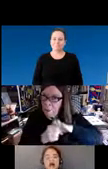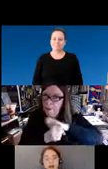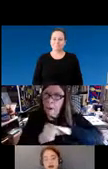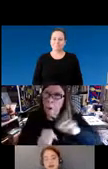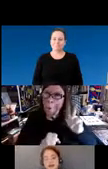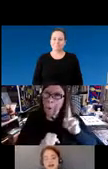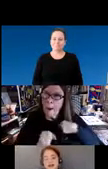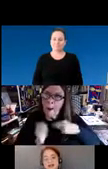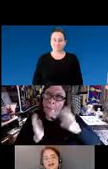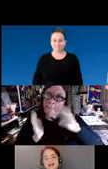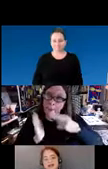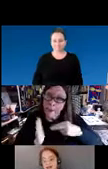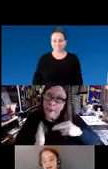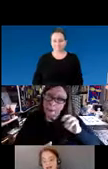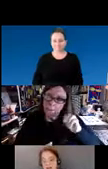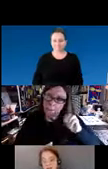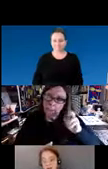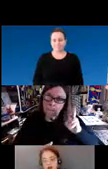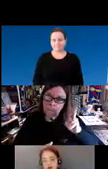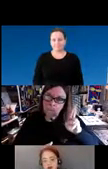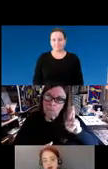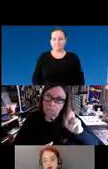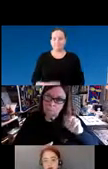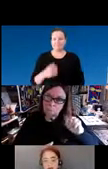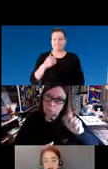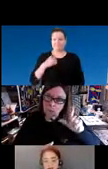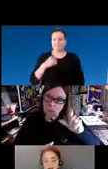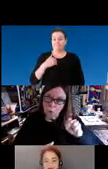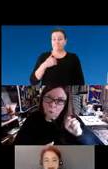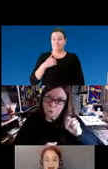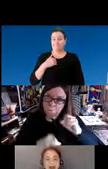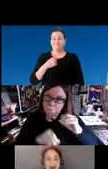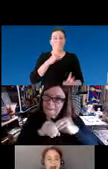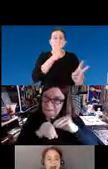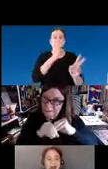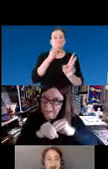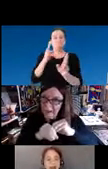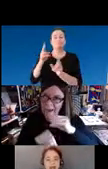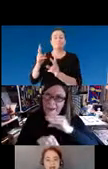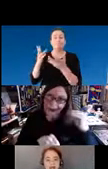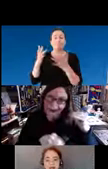I have attended several deaf schools throughout the US